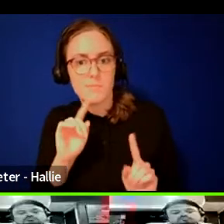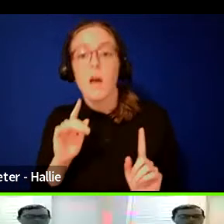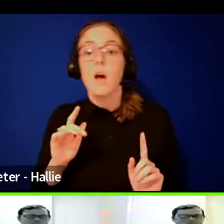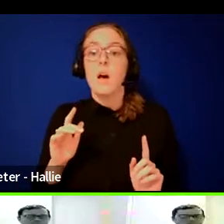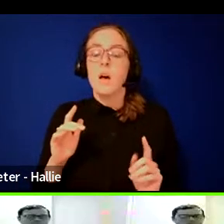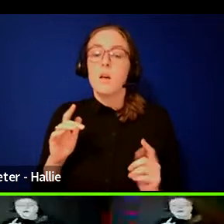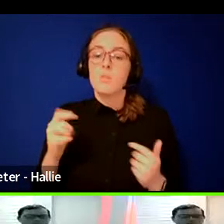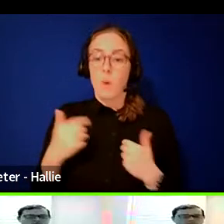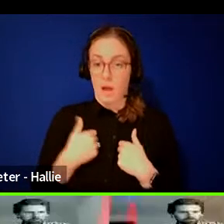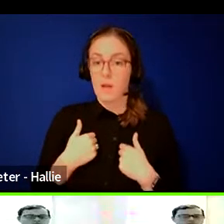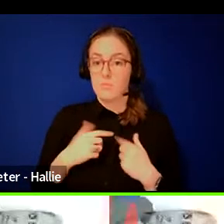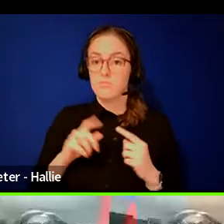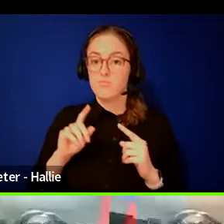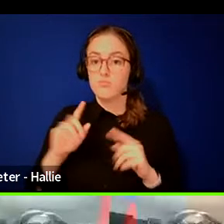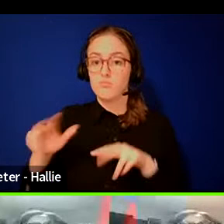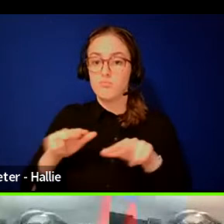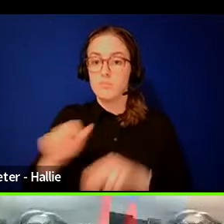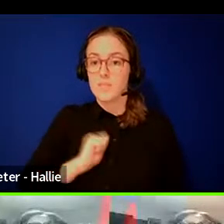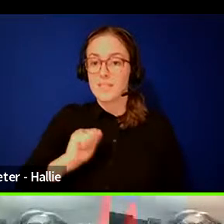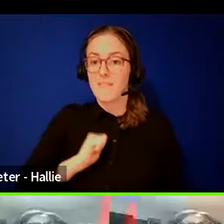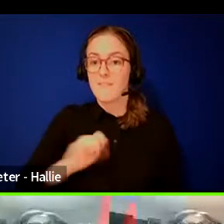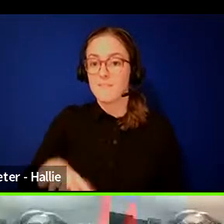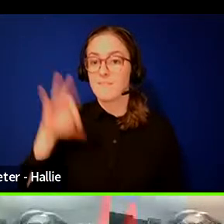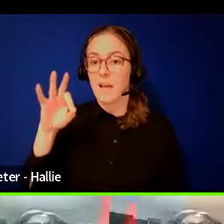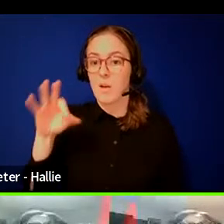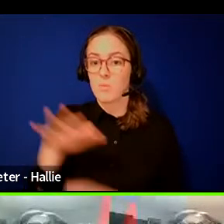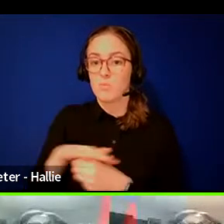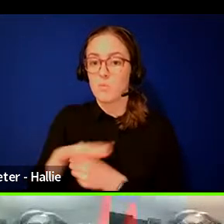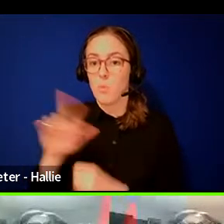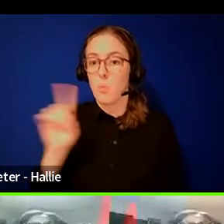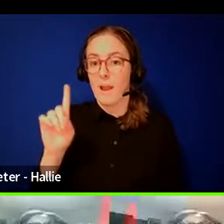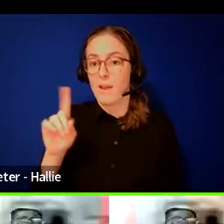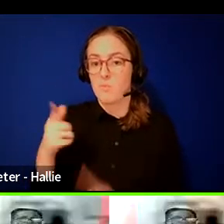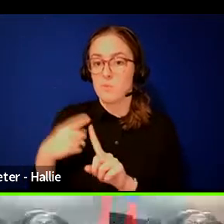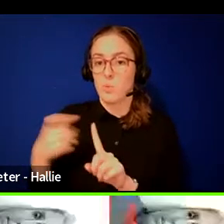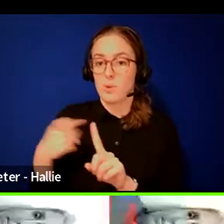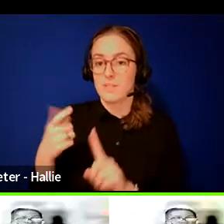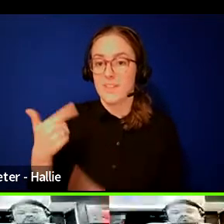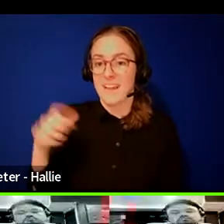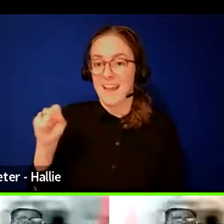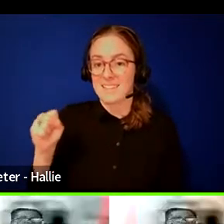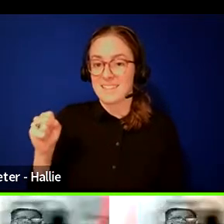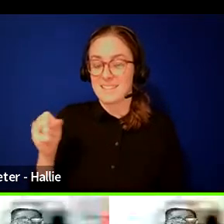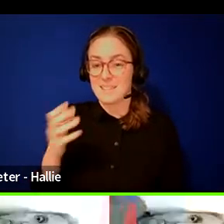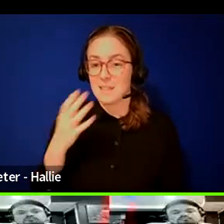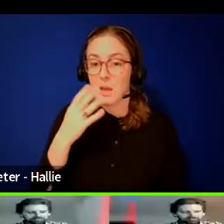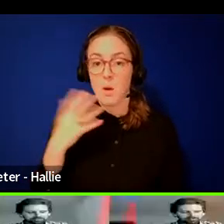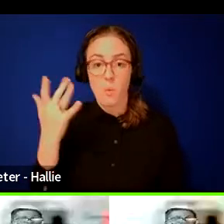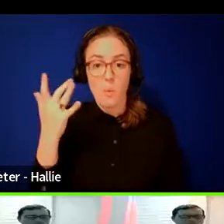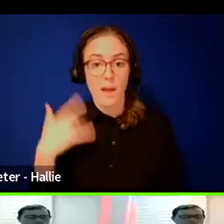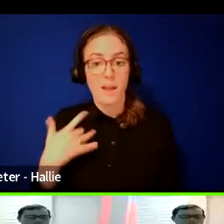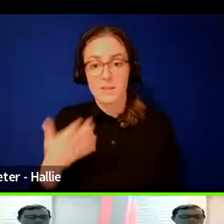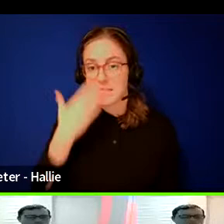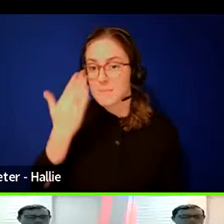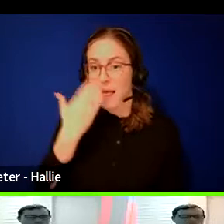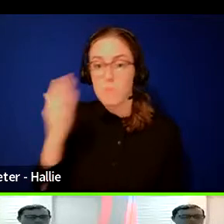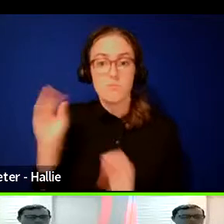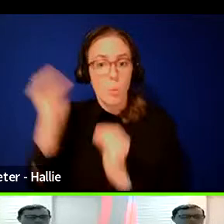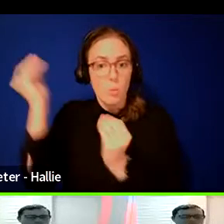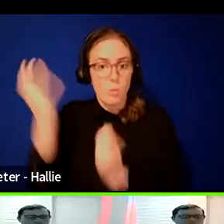found where the source of the gas leak, not because someone told me where it was, but because of the smell was so close